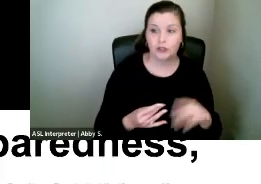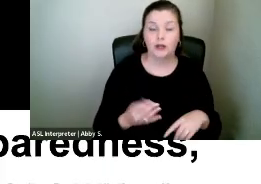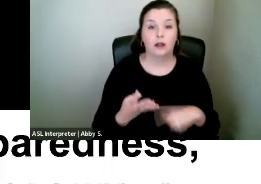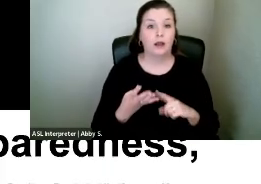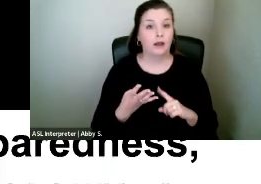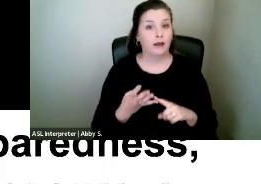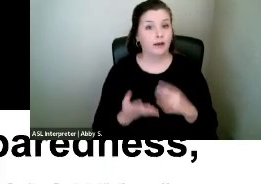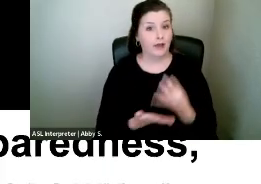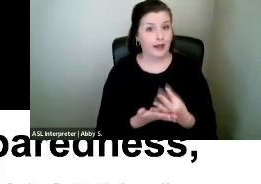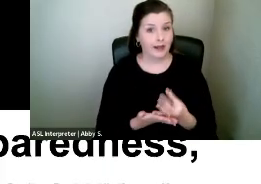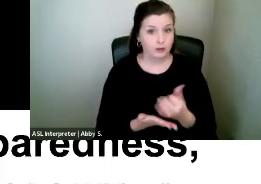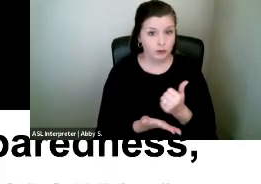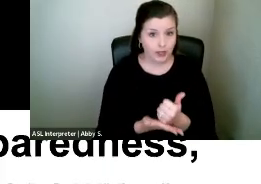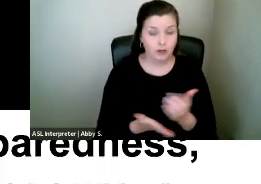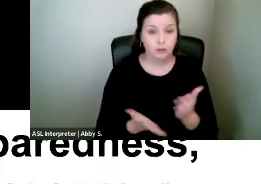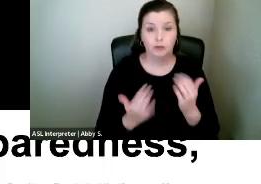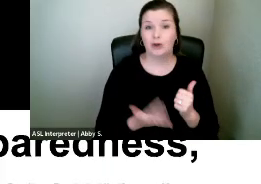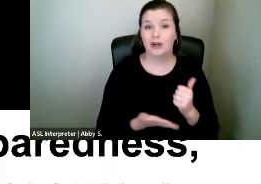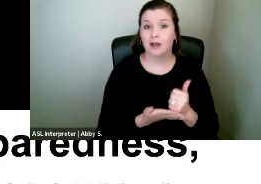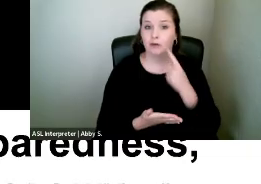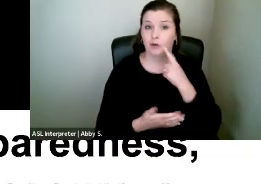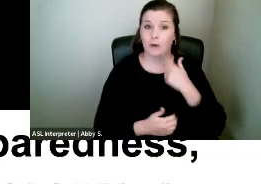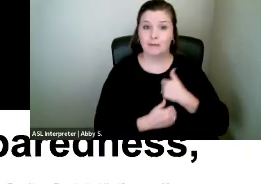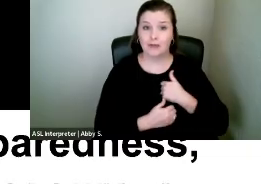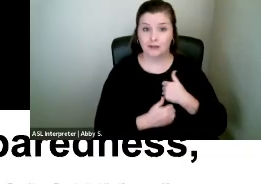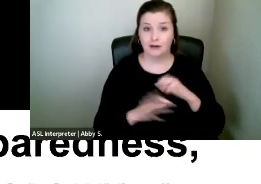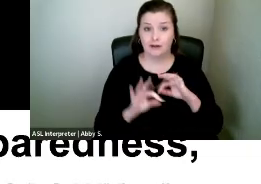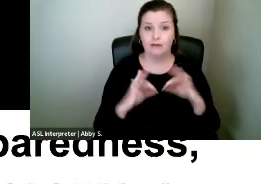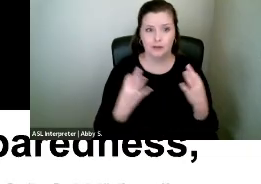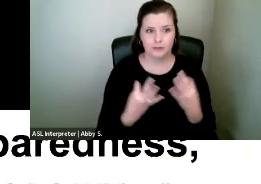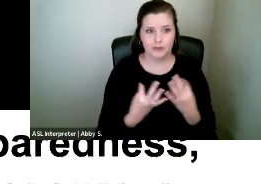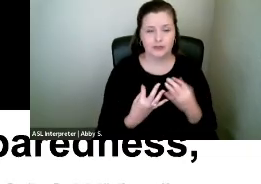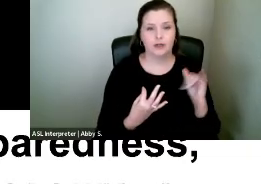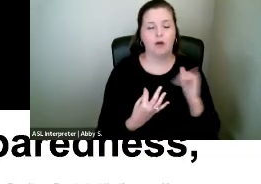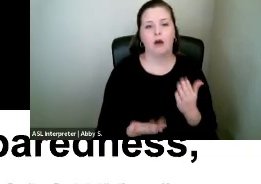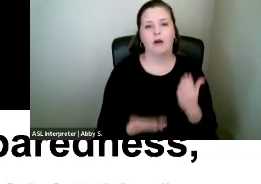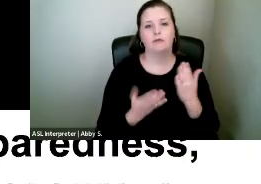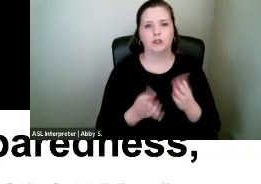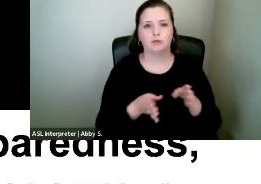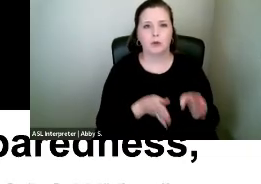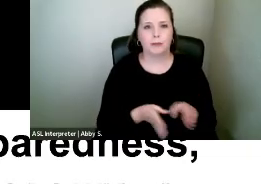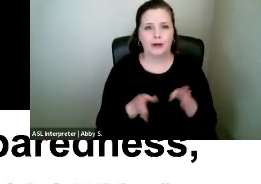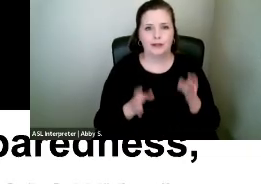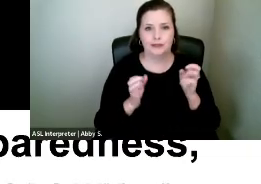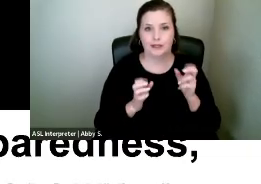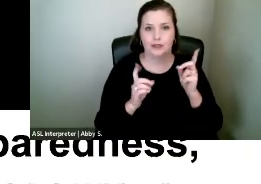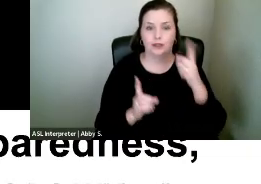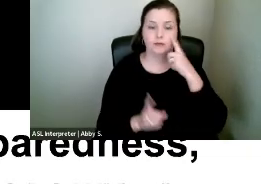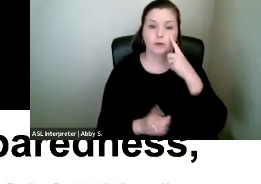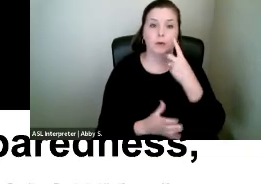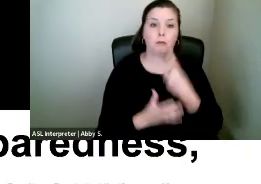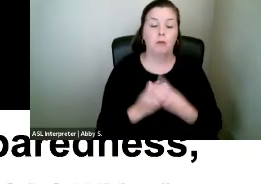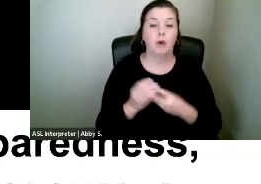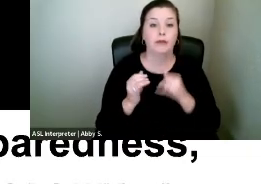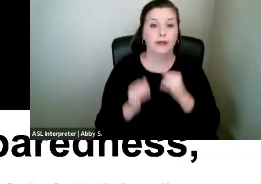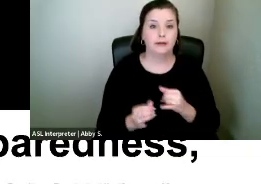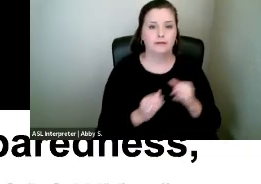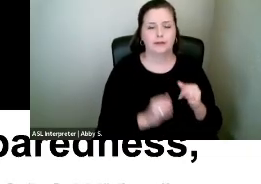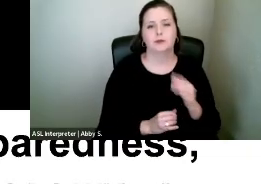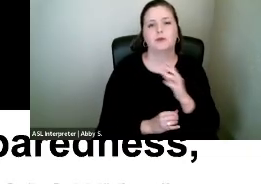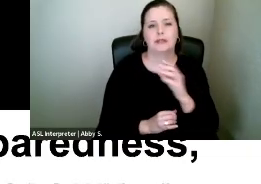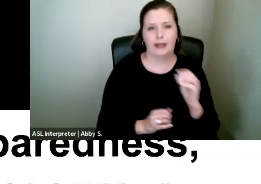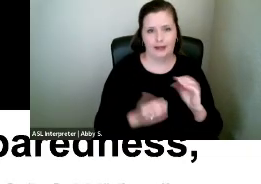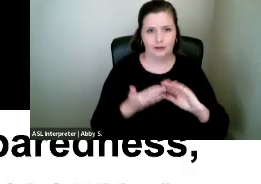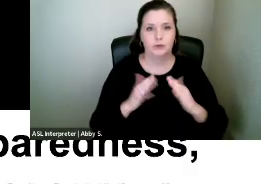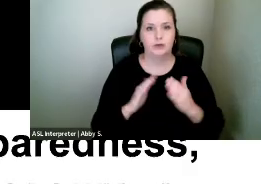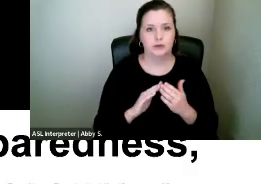for military families. And they do offer preparedness education for both individuals and communities. And you